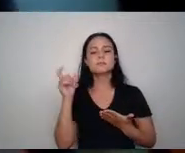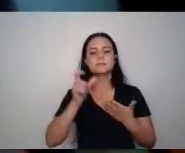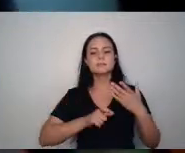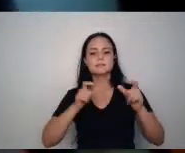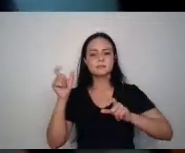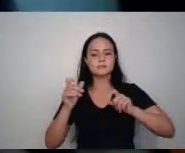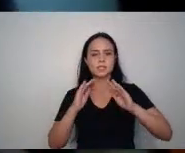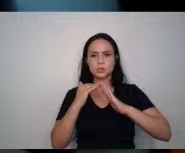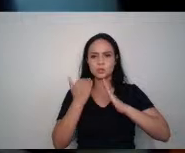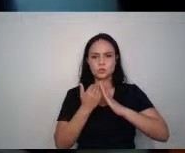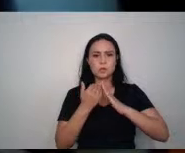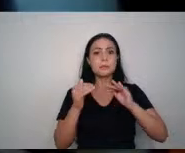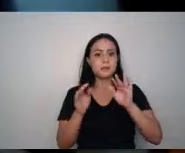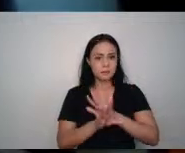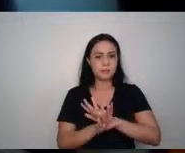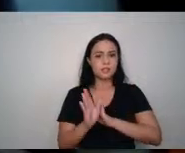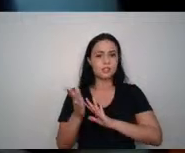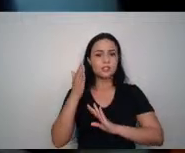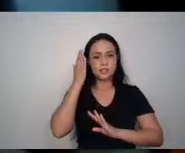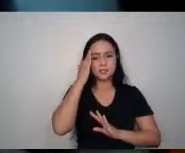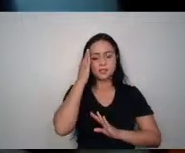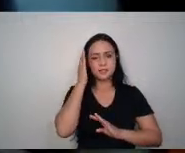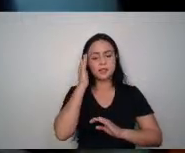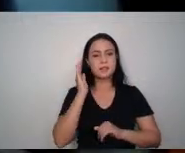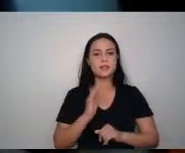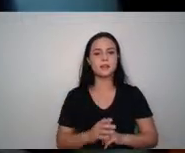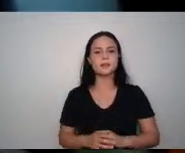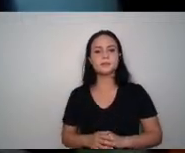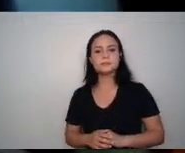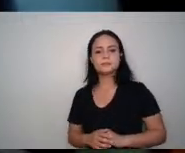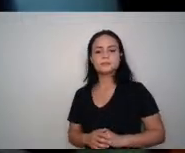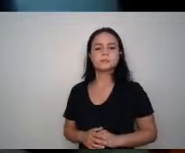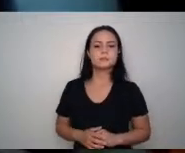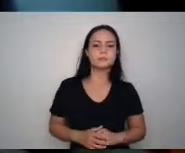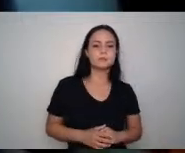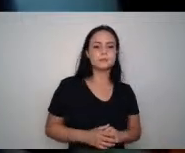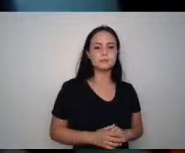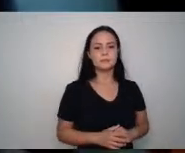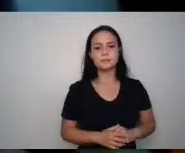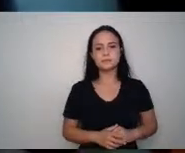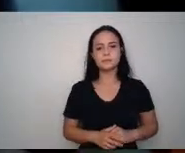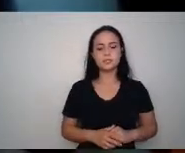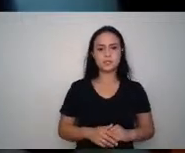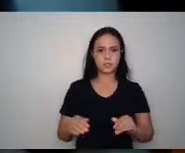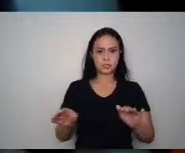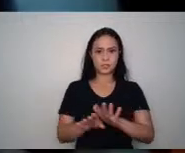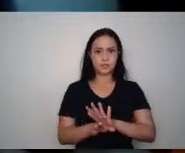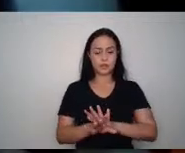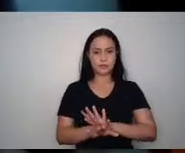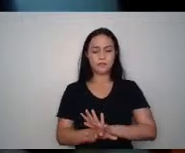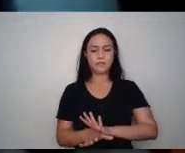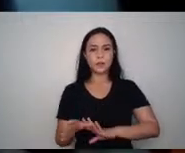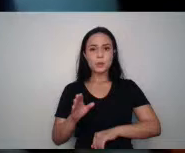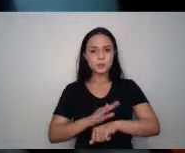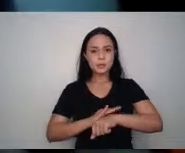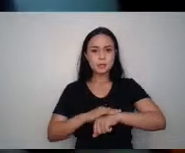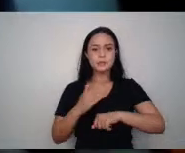And for this transparent society, and in order to end this,